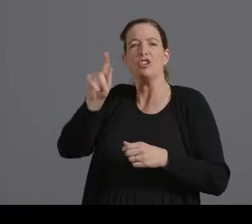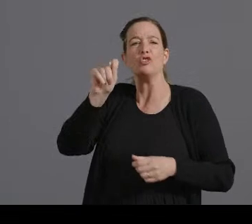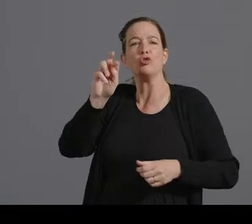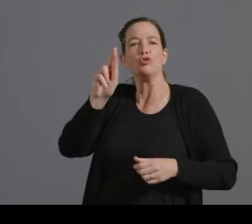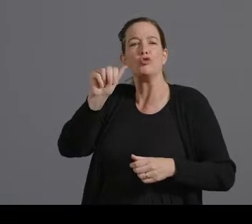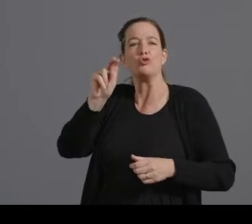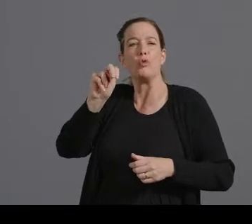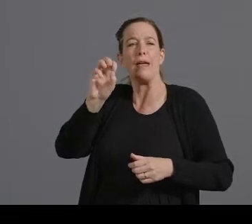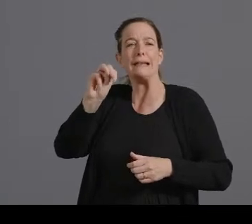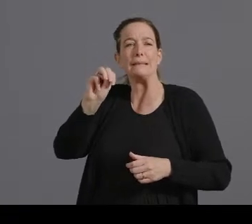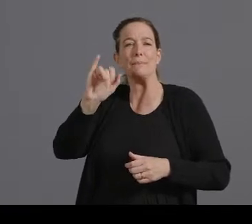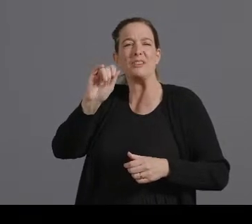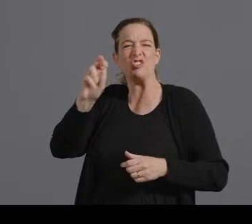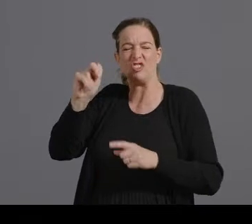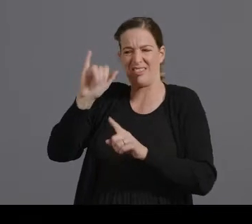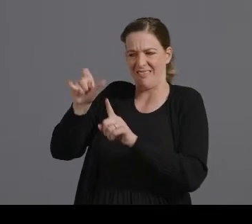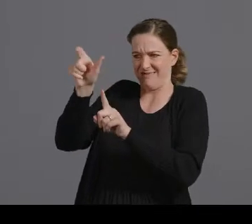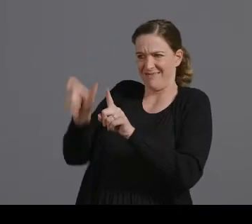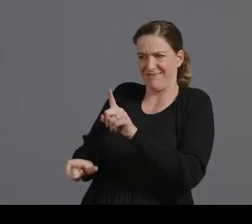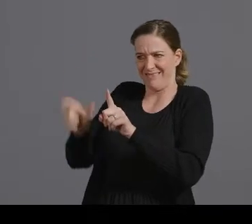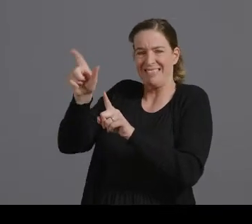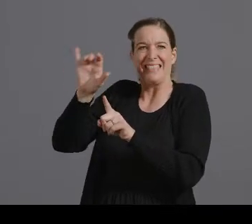for that transmission category.